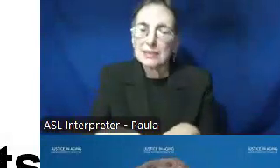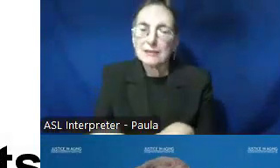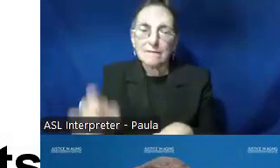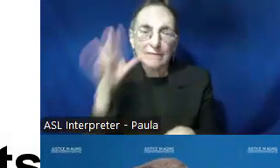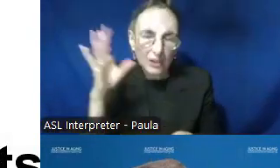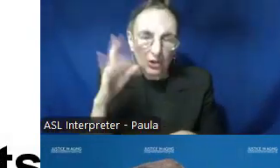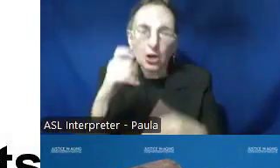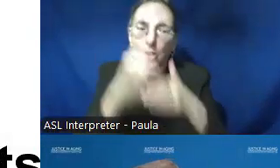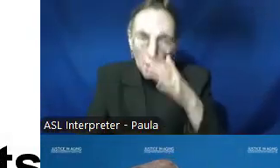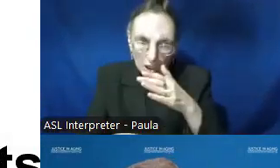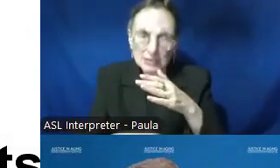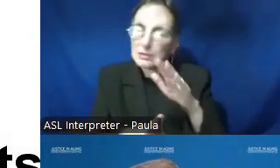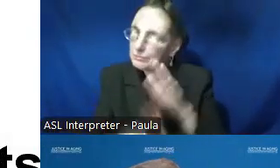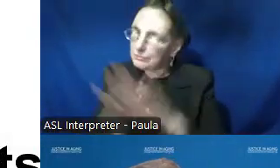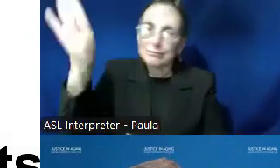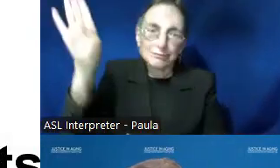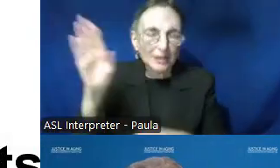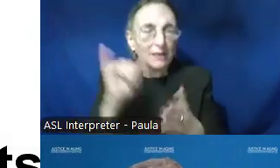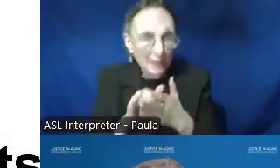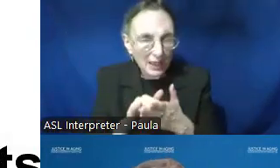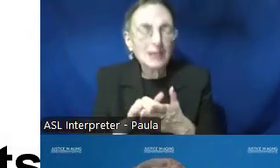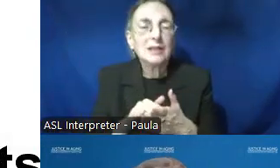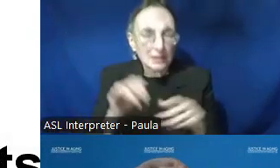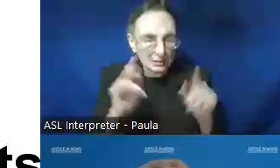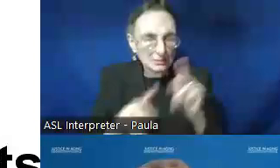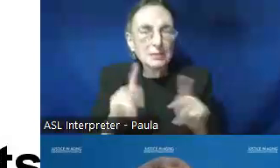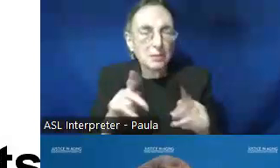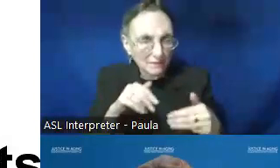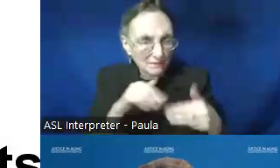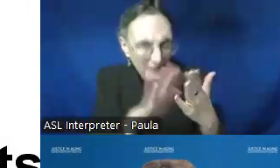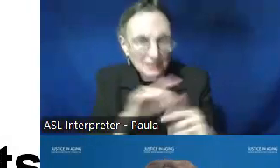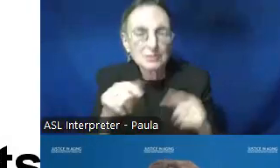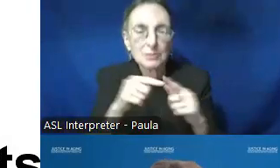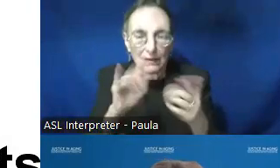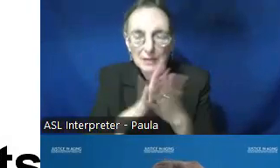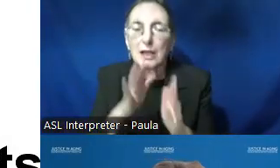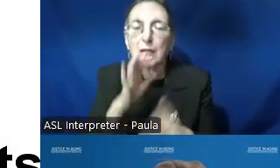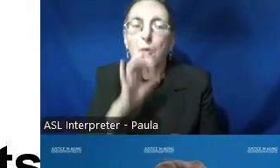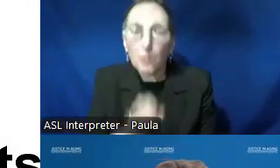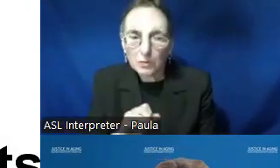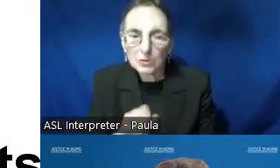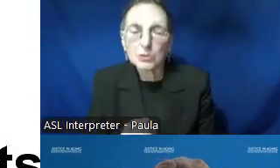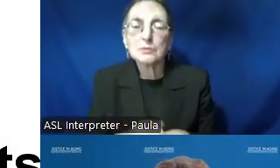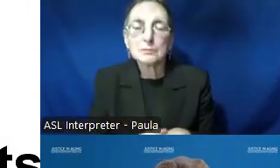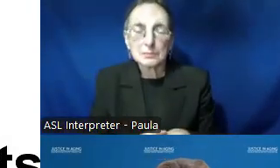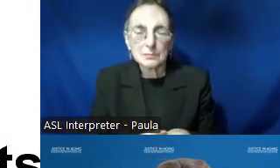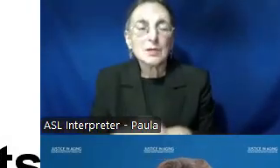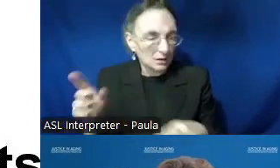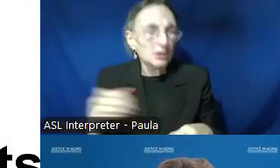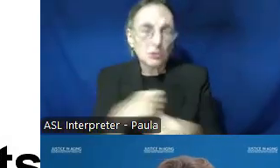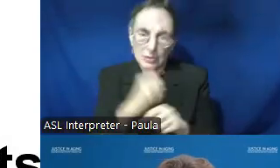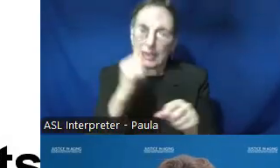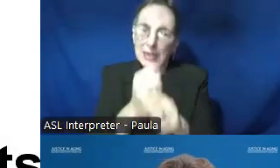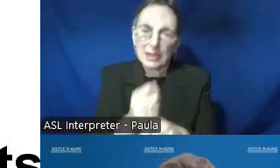burdens that individuals confront as they age are creating an